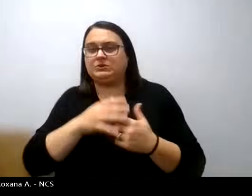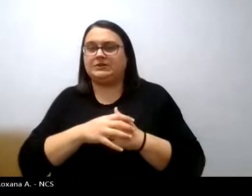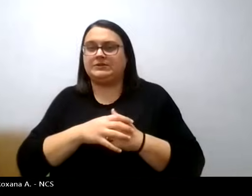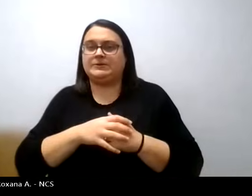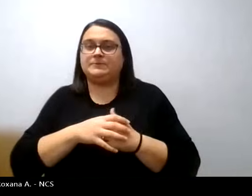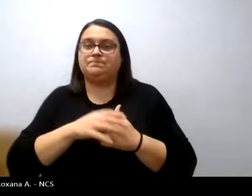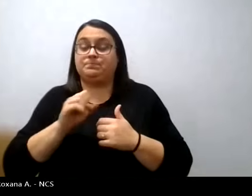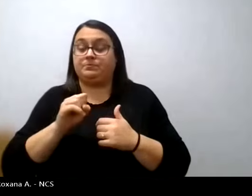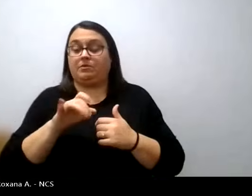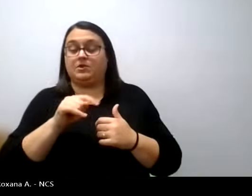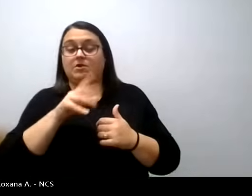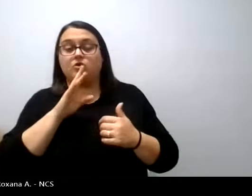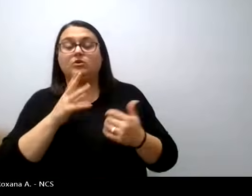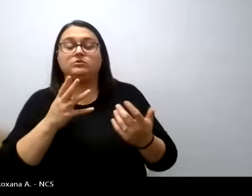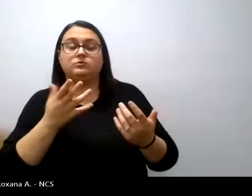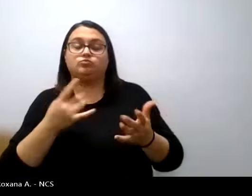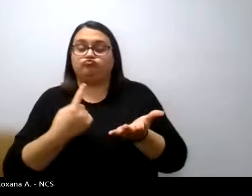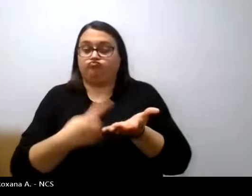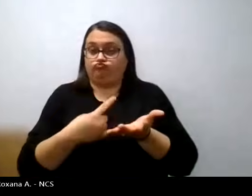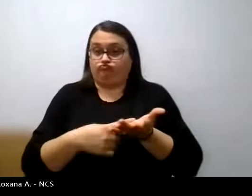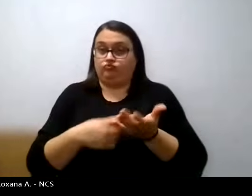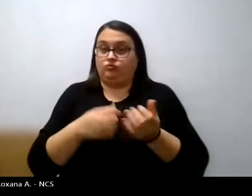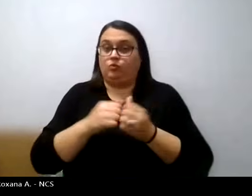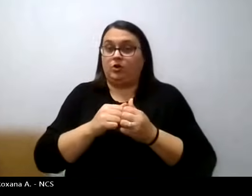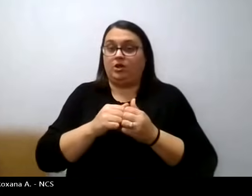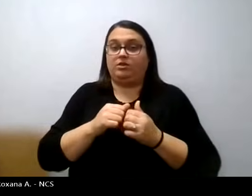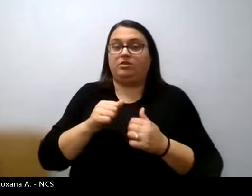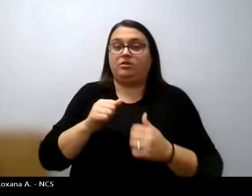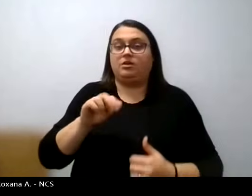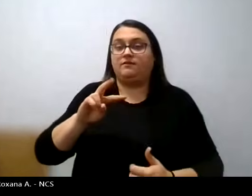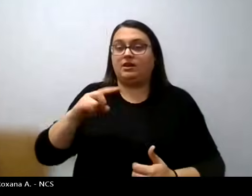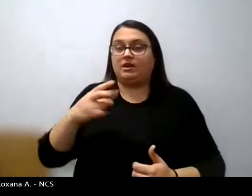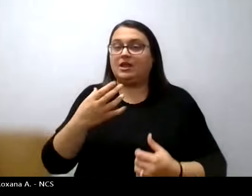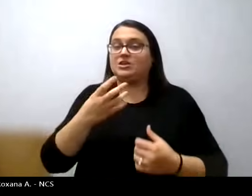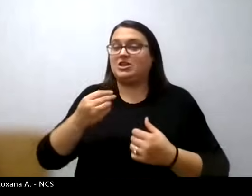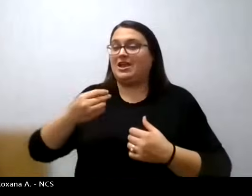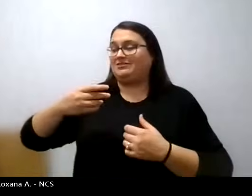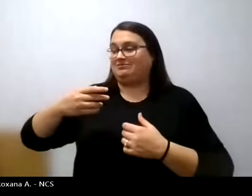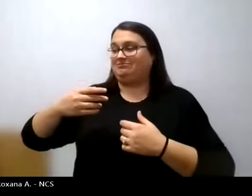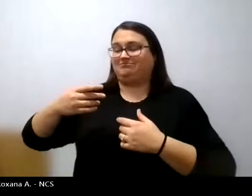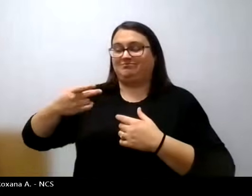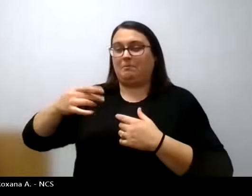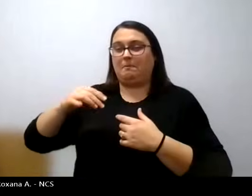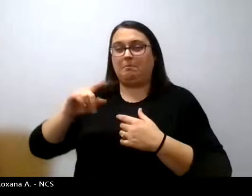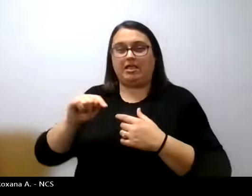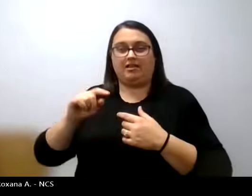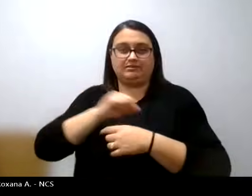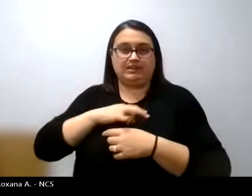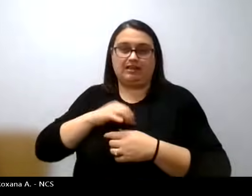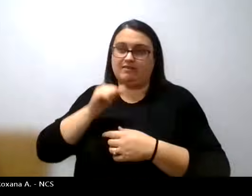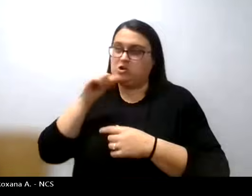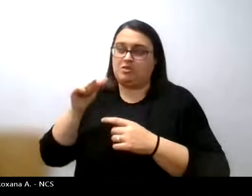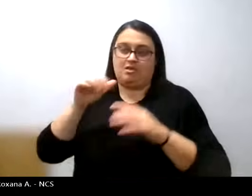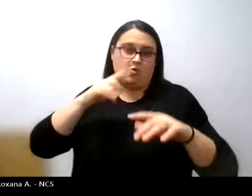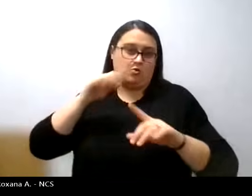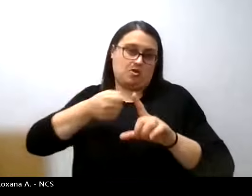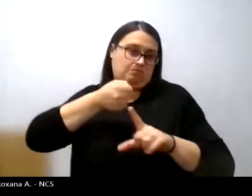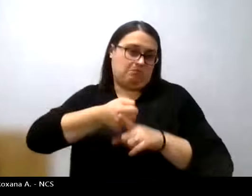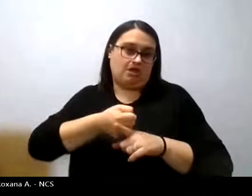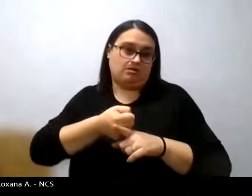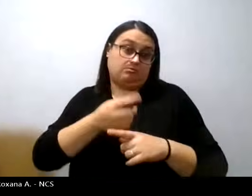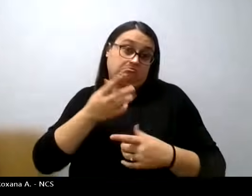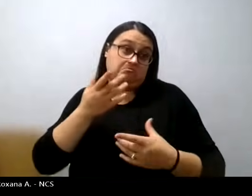So we had a discussion on this with VDH and then also with our plant staff. I don't believe there'll be an impact from the rain. I think this actually